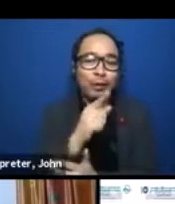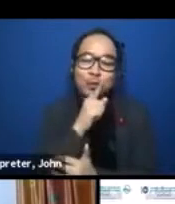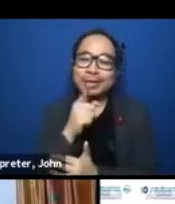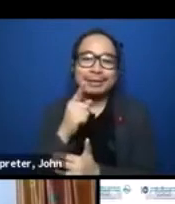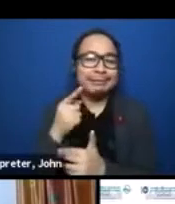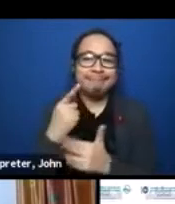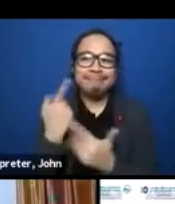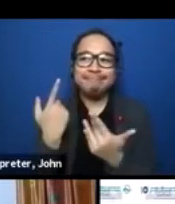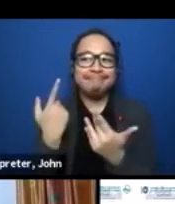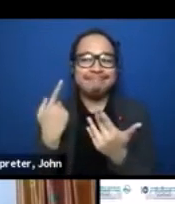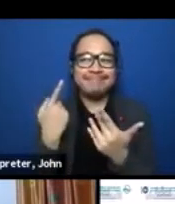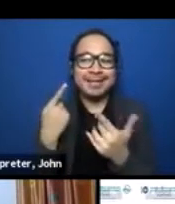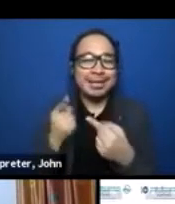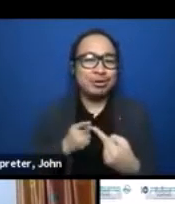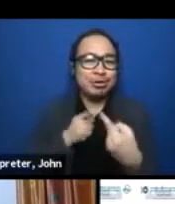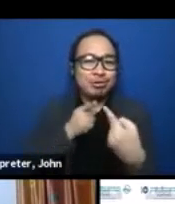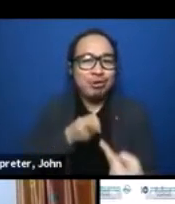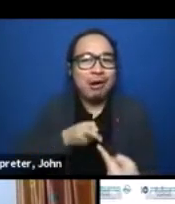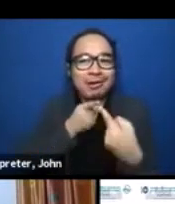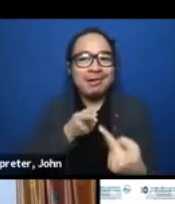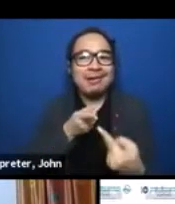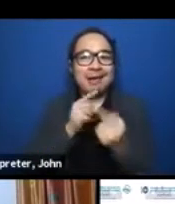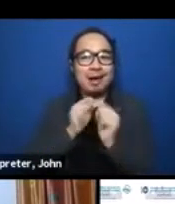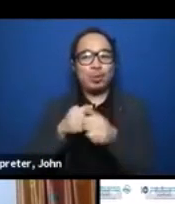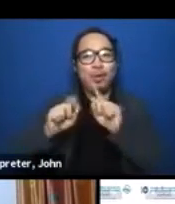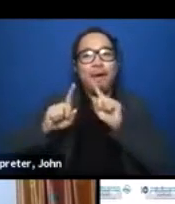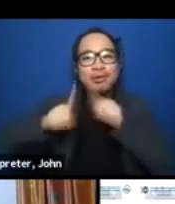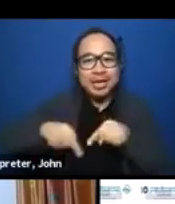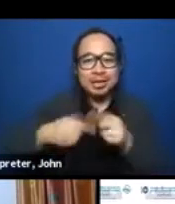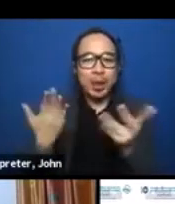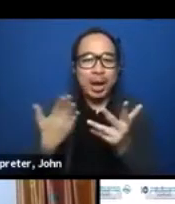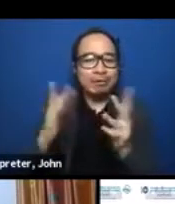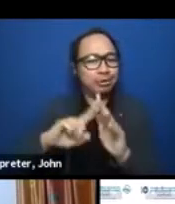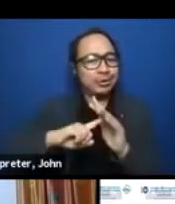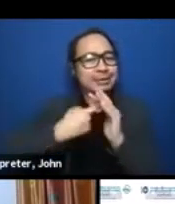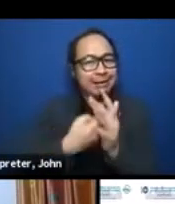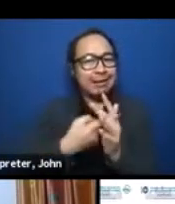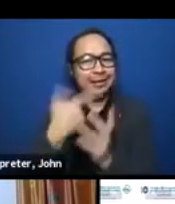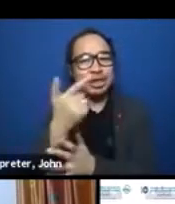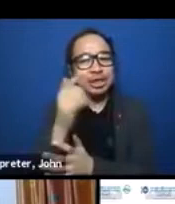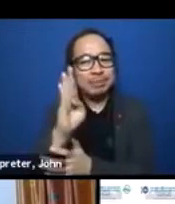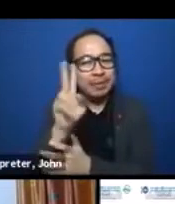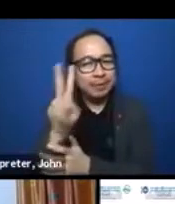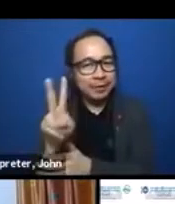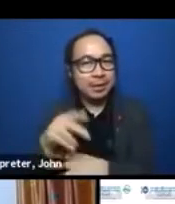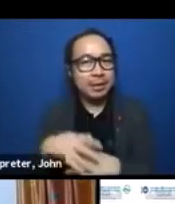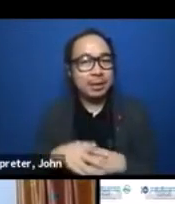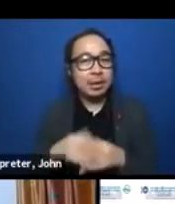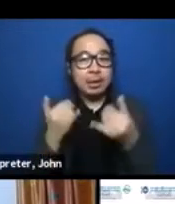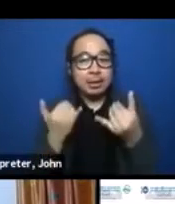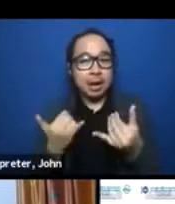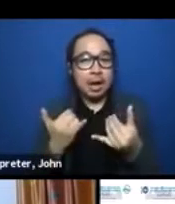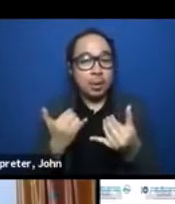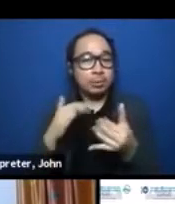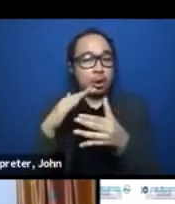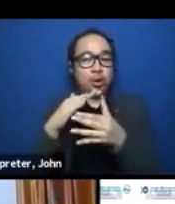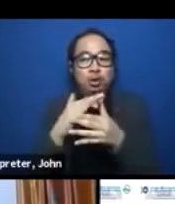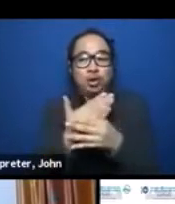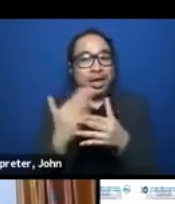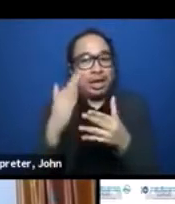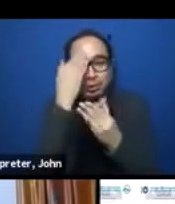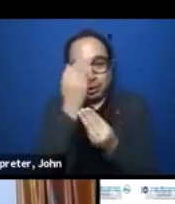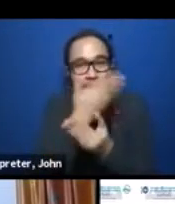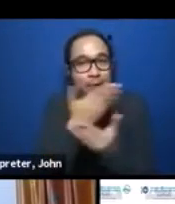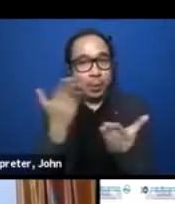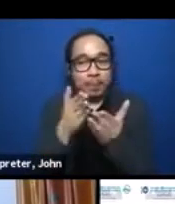to really address the root cause. And to share with you our initiative here